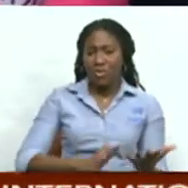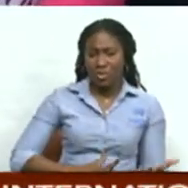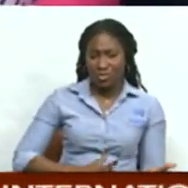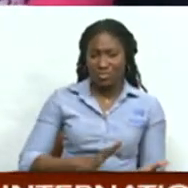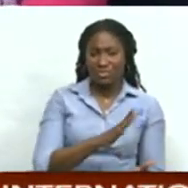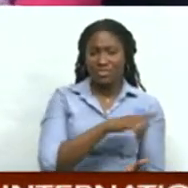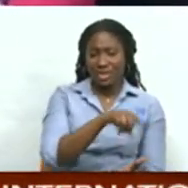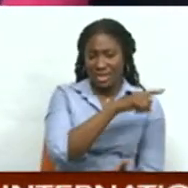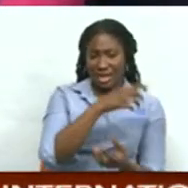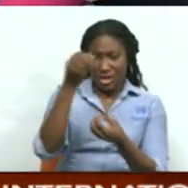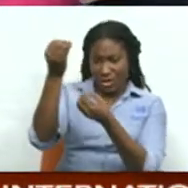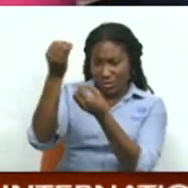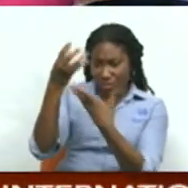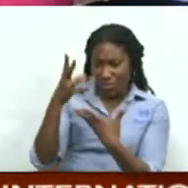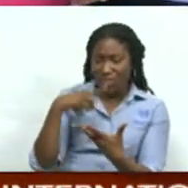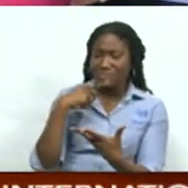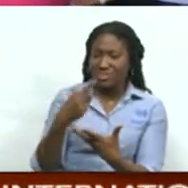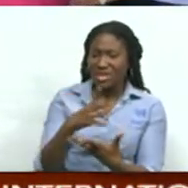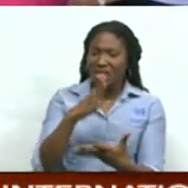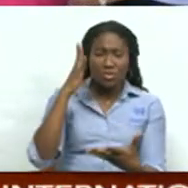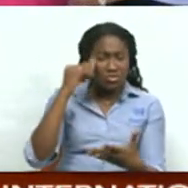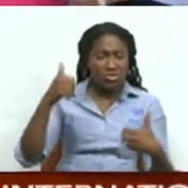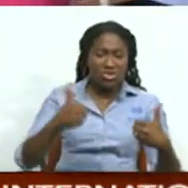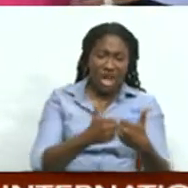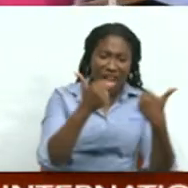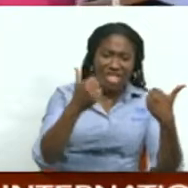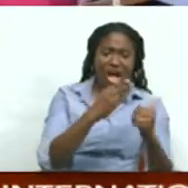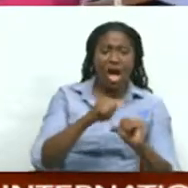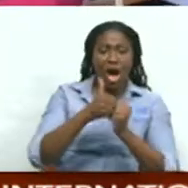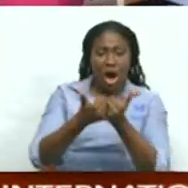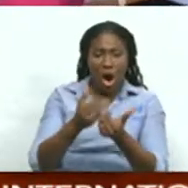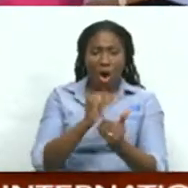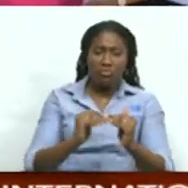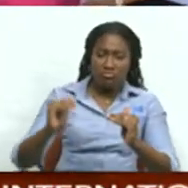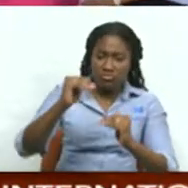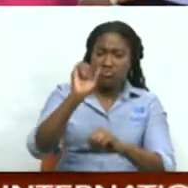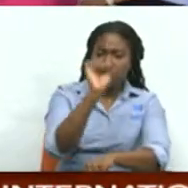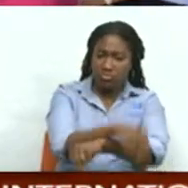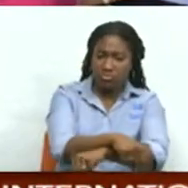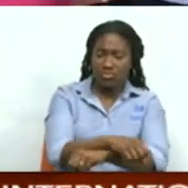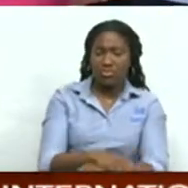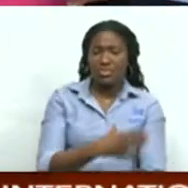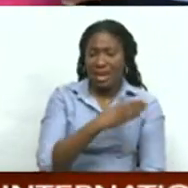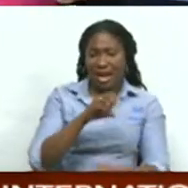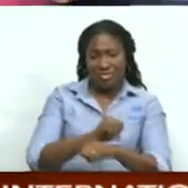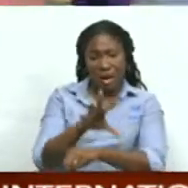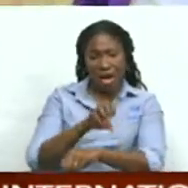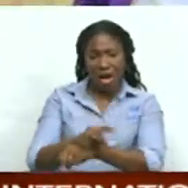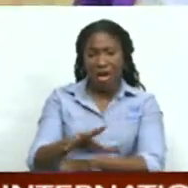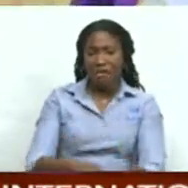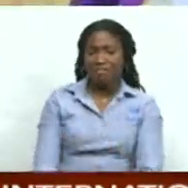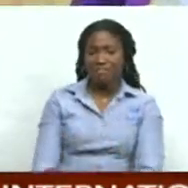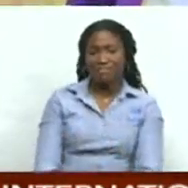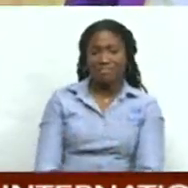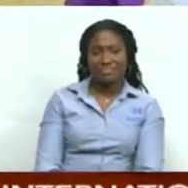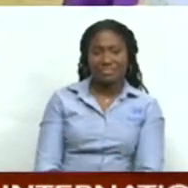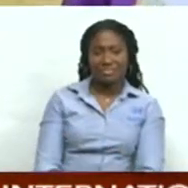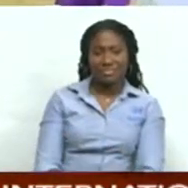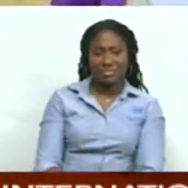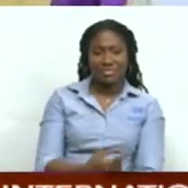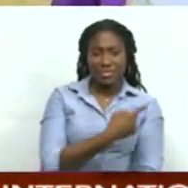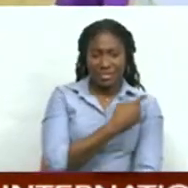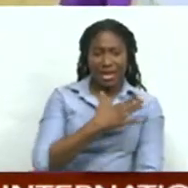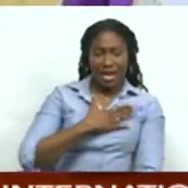CNC3 News about their challenges and triumphs, offering valuable advice. I also